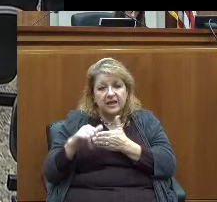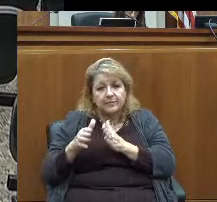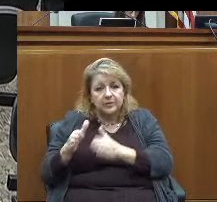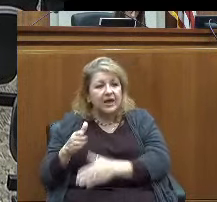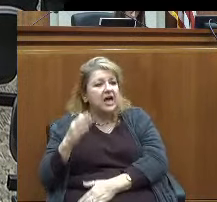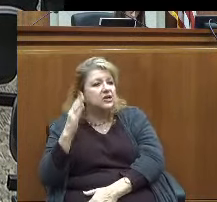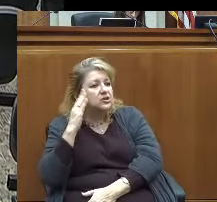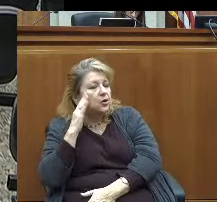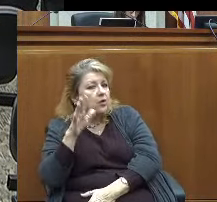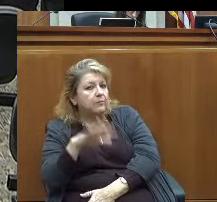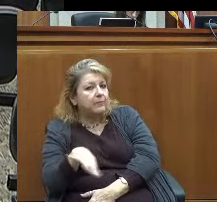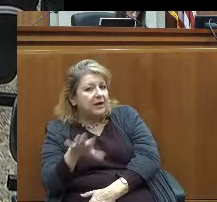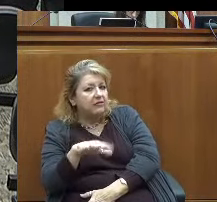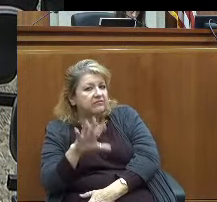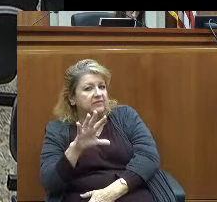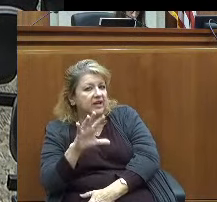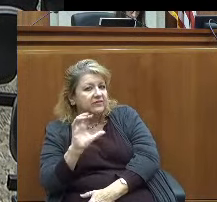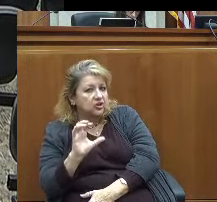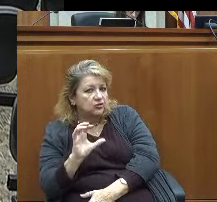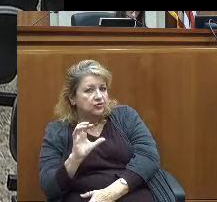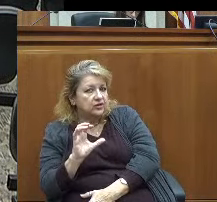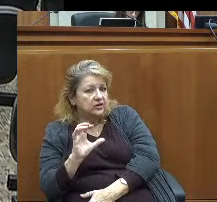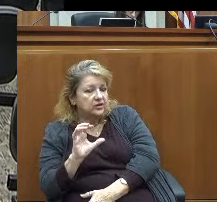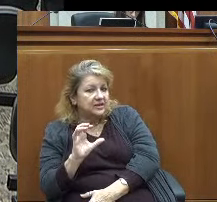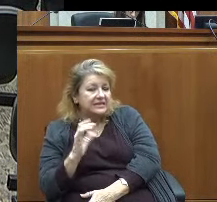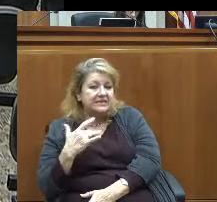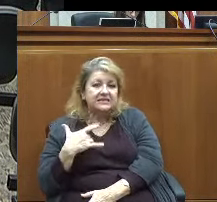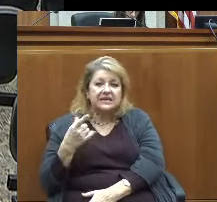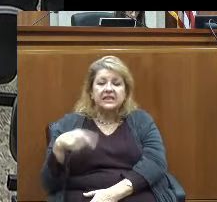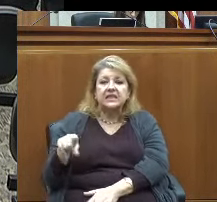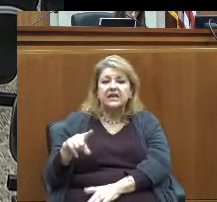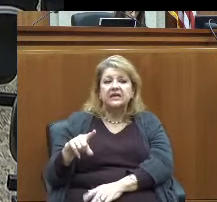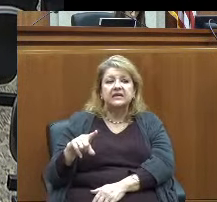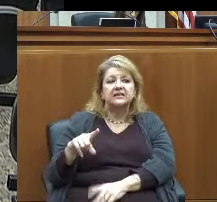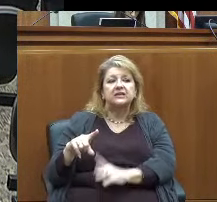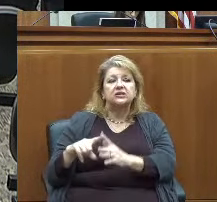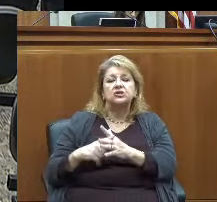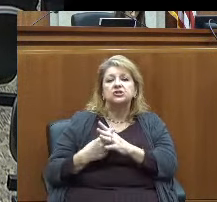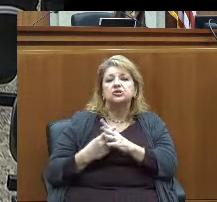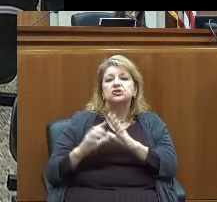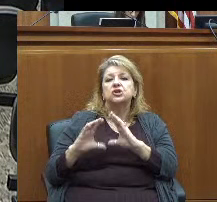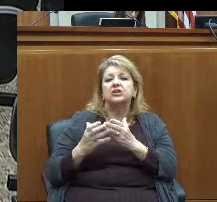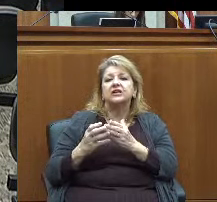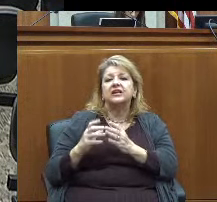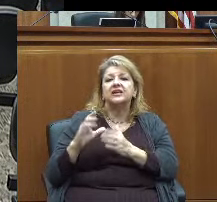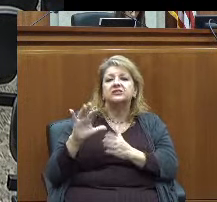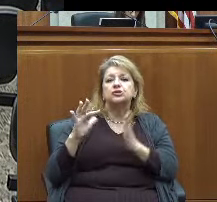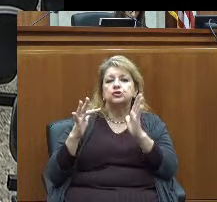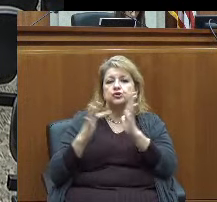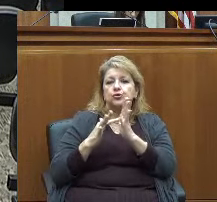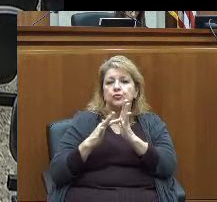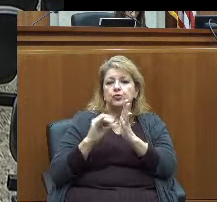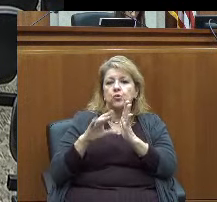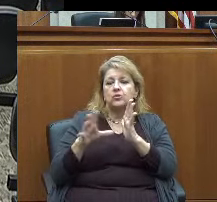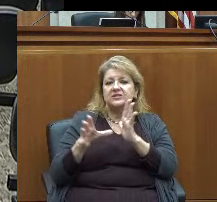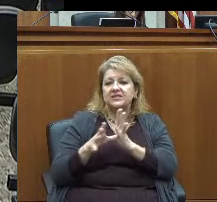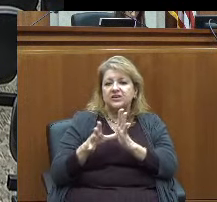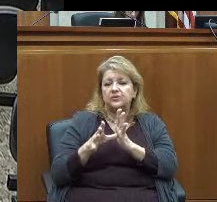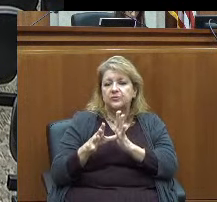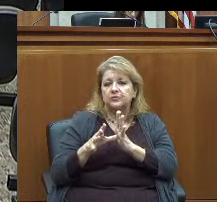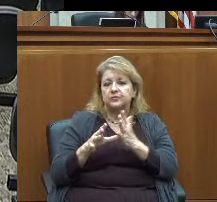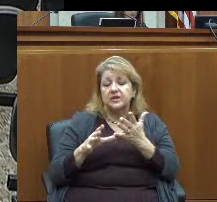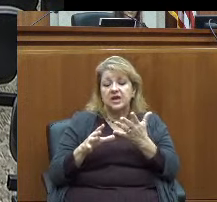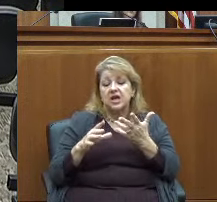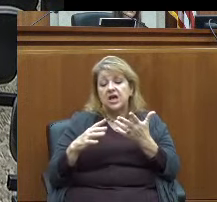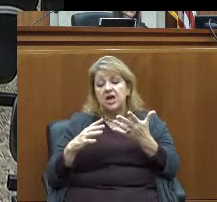I know we have around 500, but usually they'll start those classes their junior or senior year. So a freshman or sophomore could